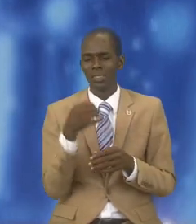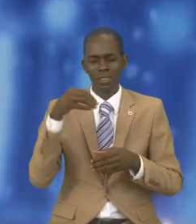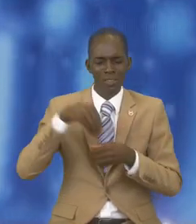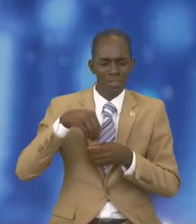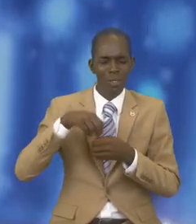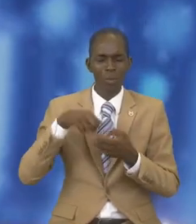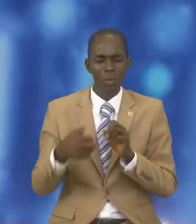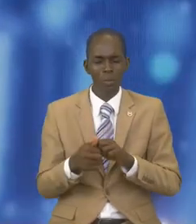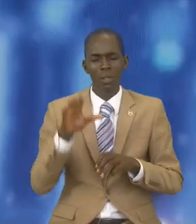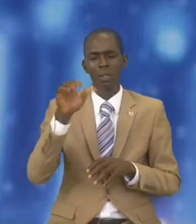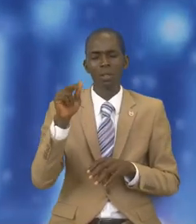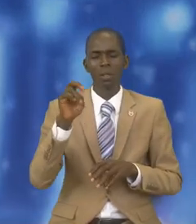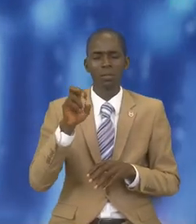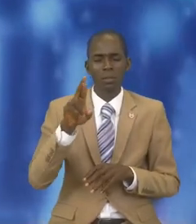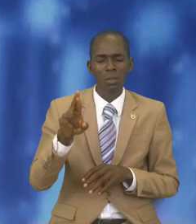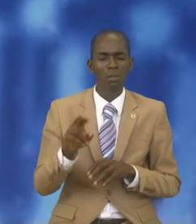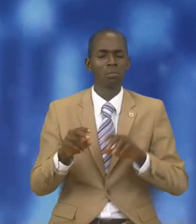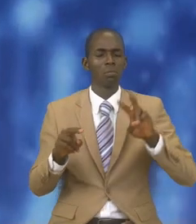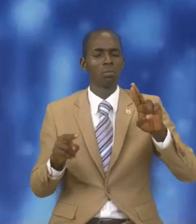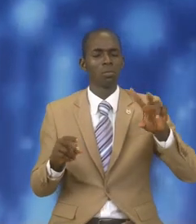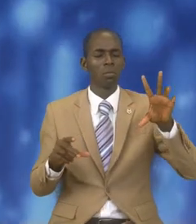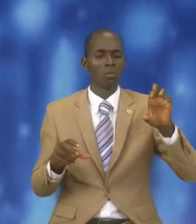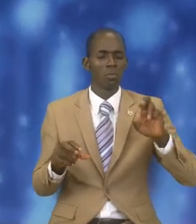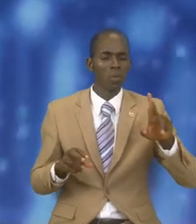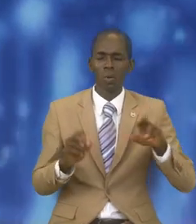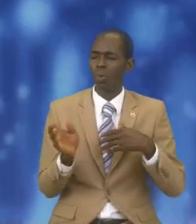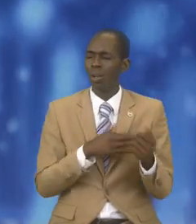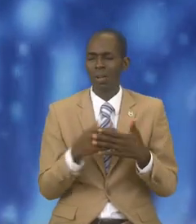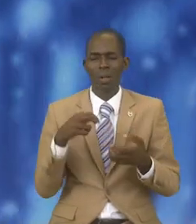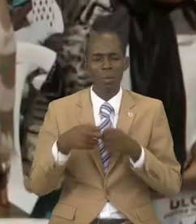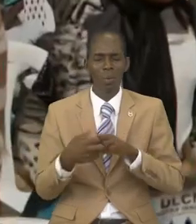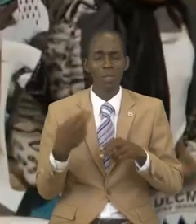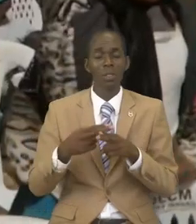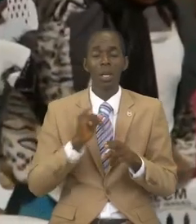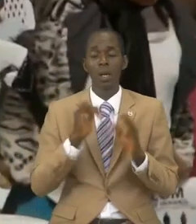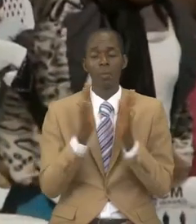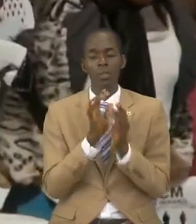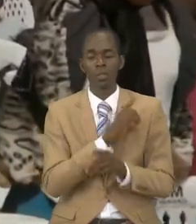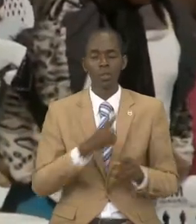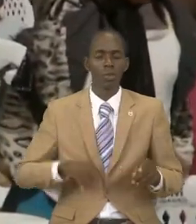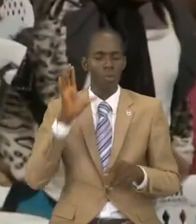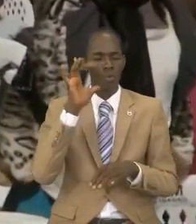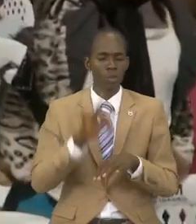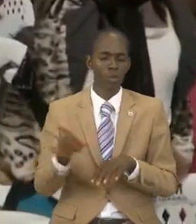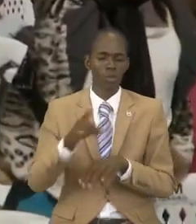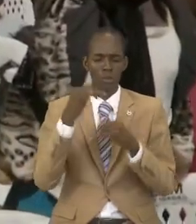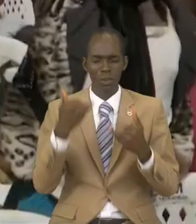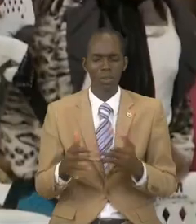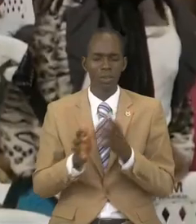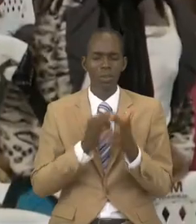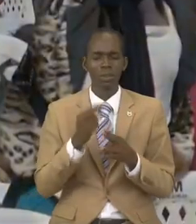cancer or ulcer or whatever, I pray the Lord will touch you right now. Be